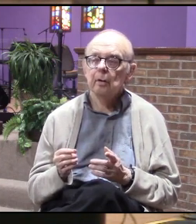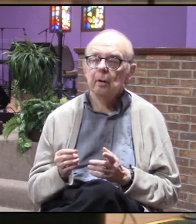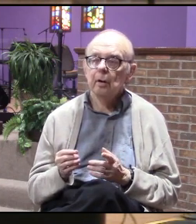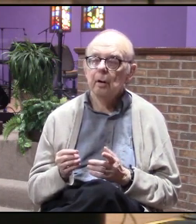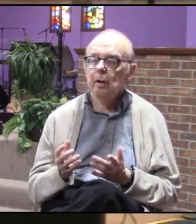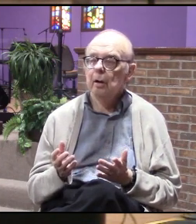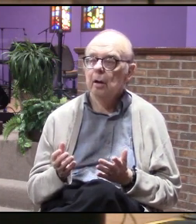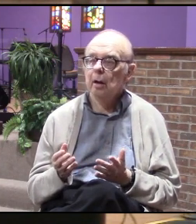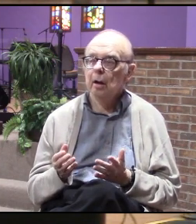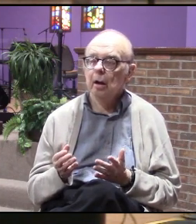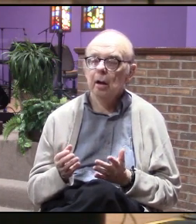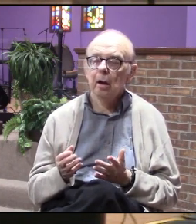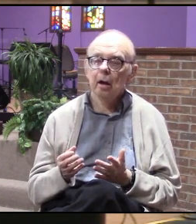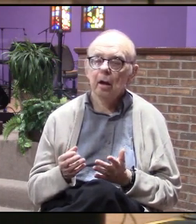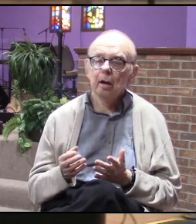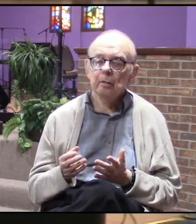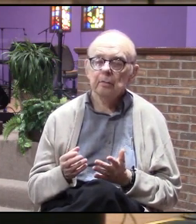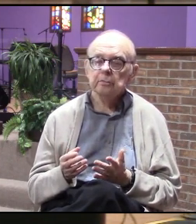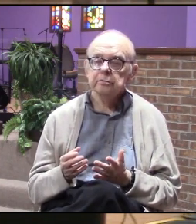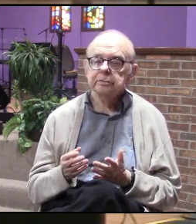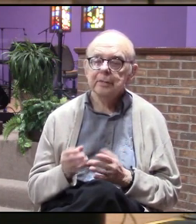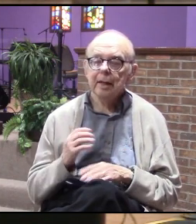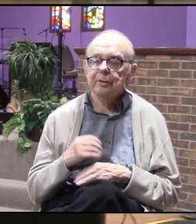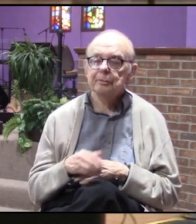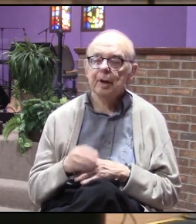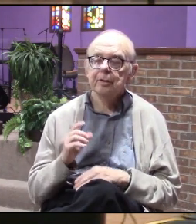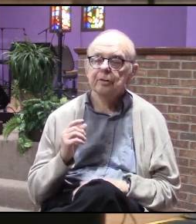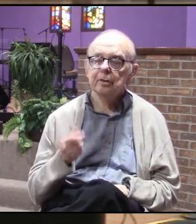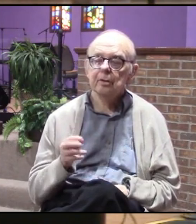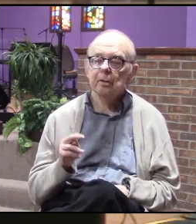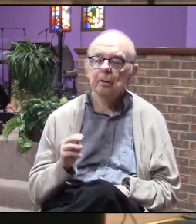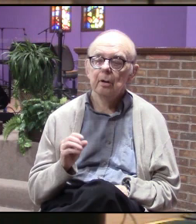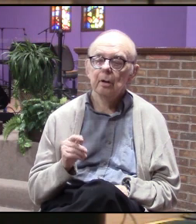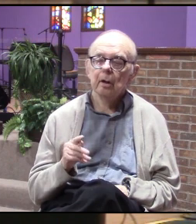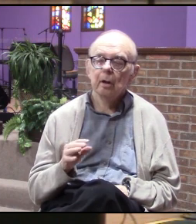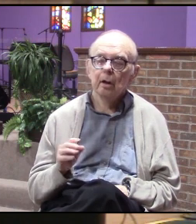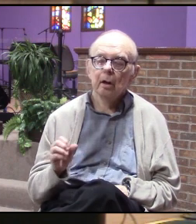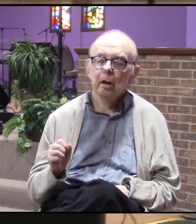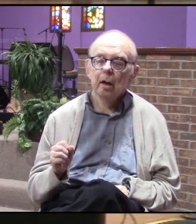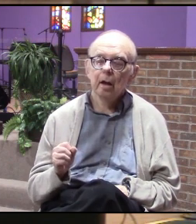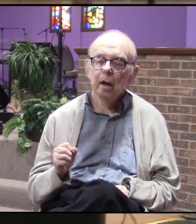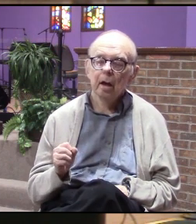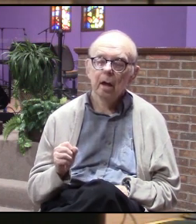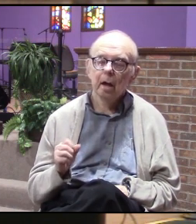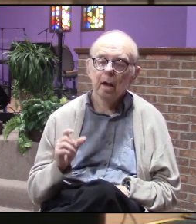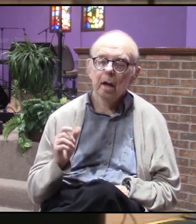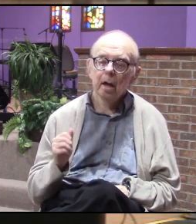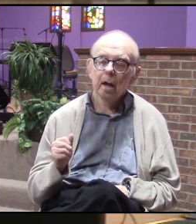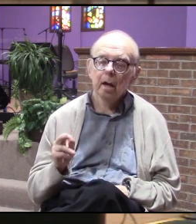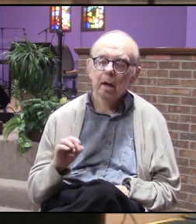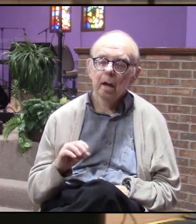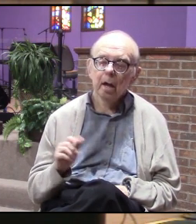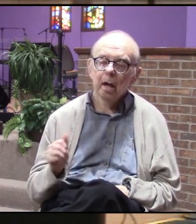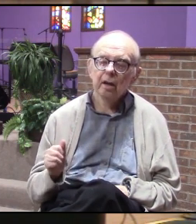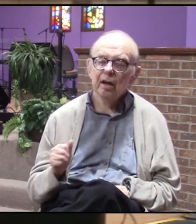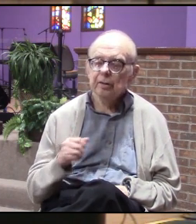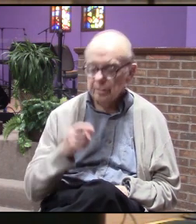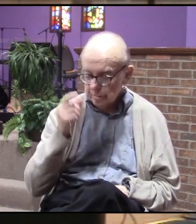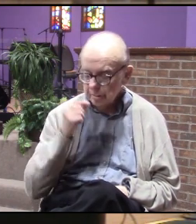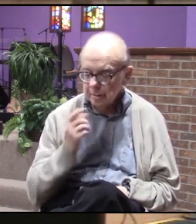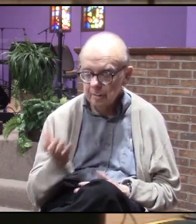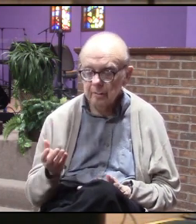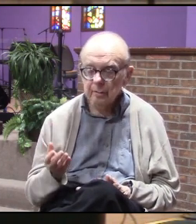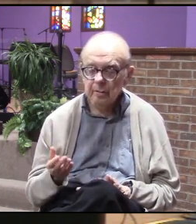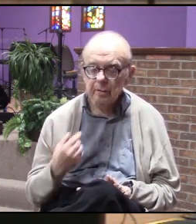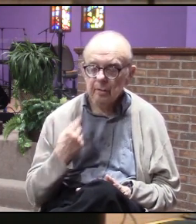Or Spanish, it's gracias. Okay? Gratia is Greek, G-R-A-T-I-A. And